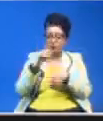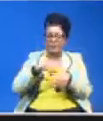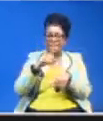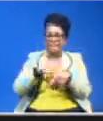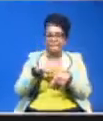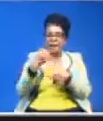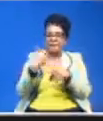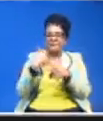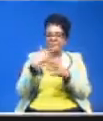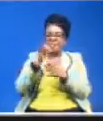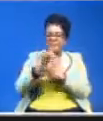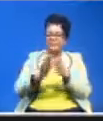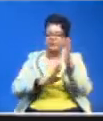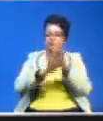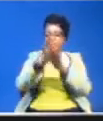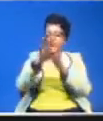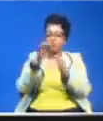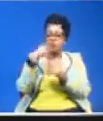the allowed threshold of